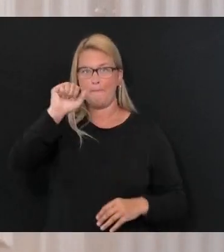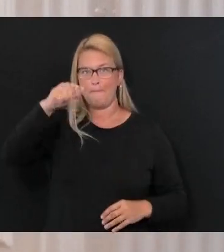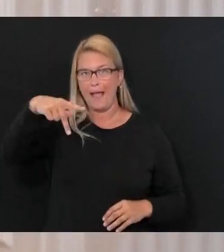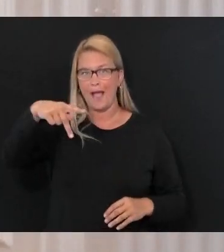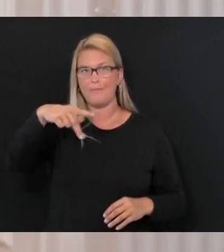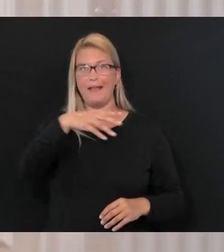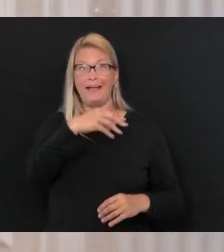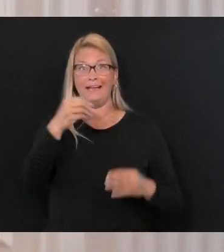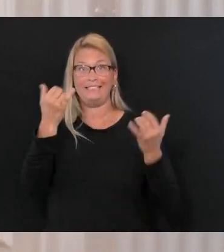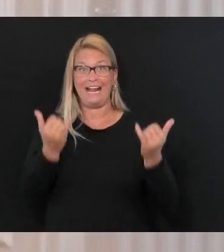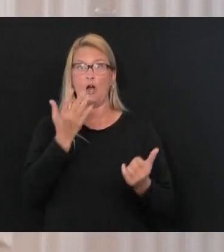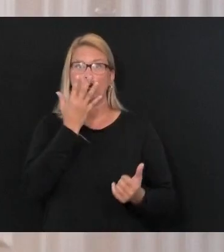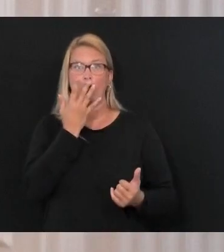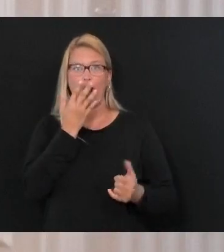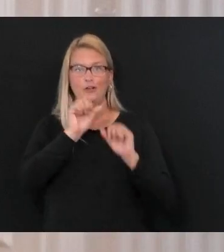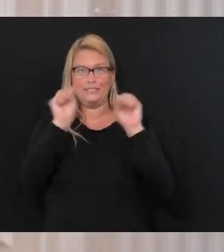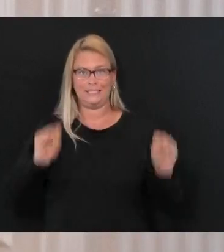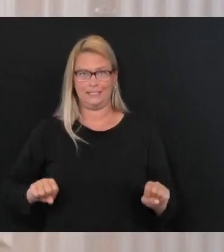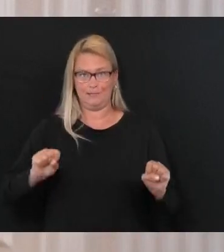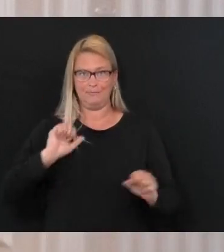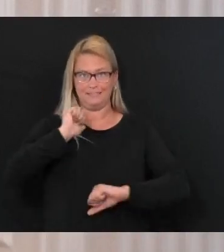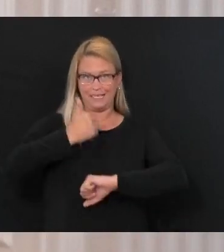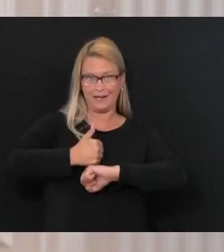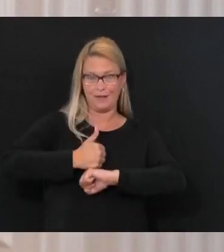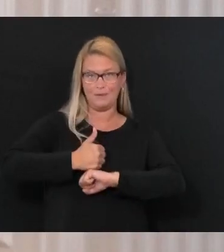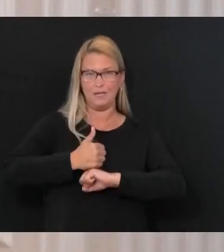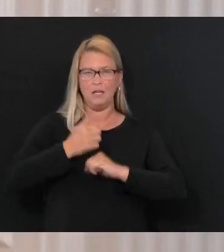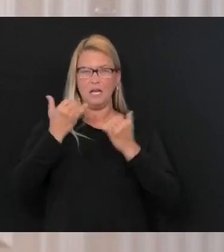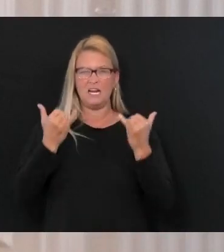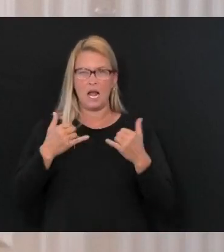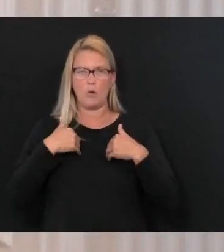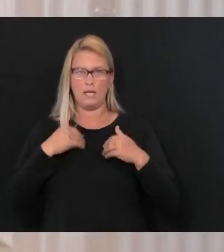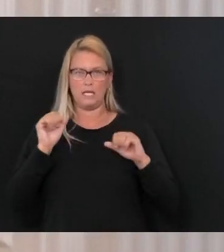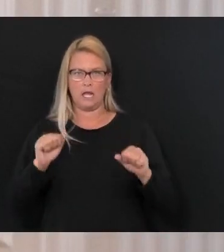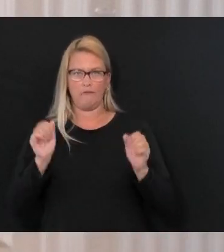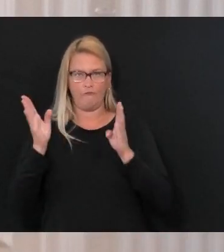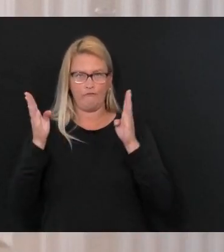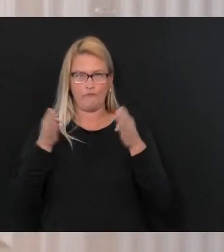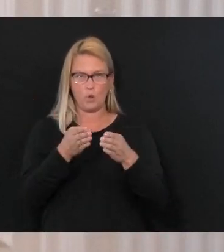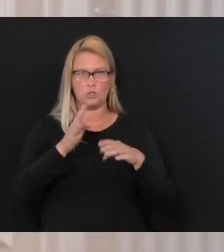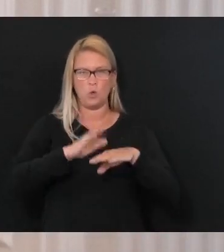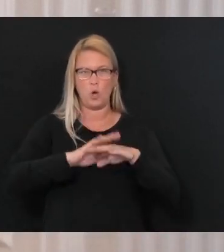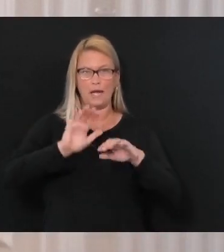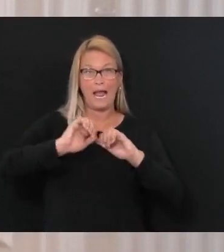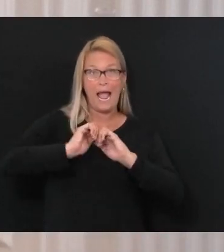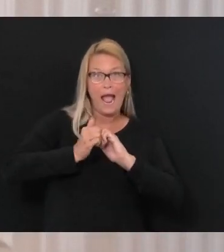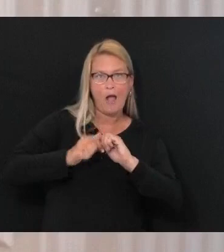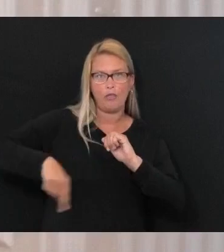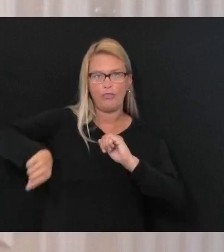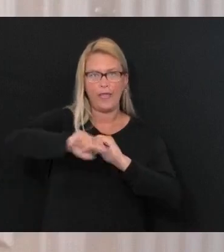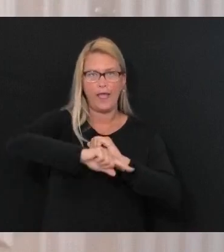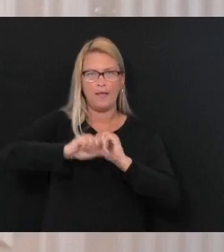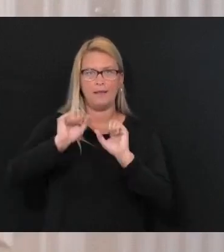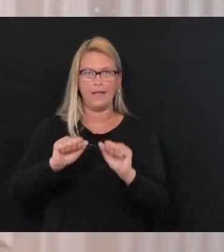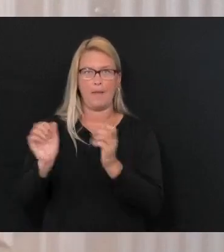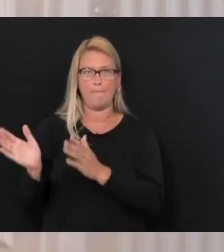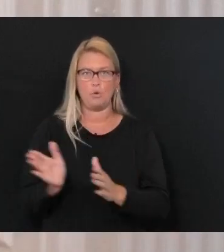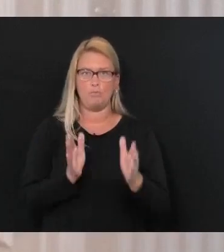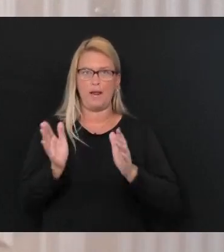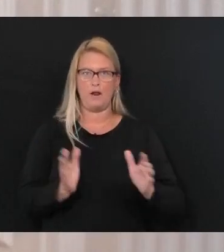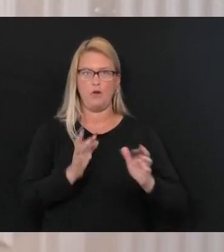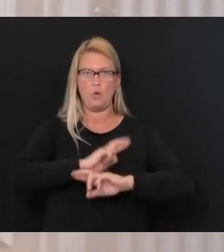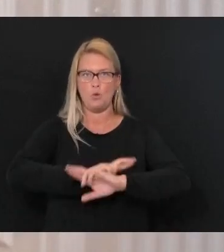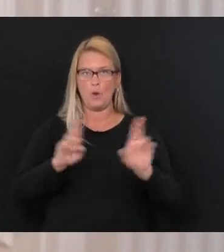now we're targeting specifically how those counties can prepare for September 8th. And the governor went through green,